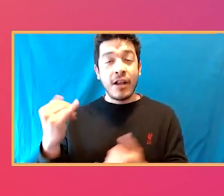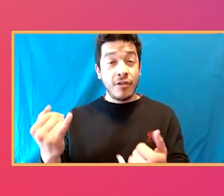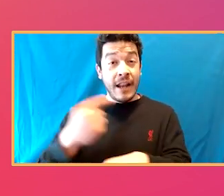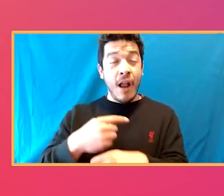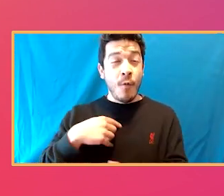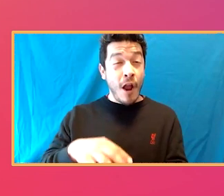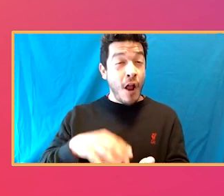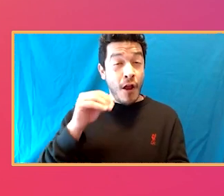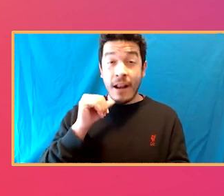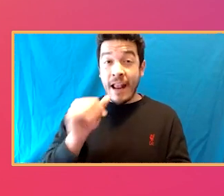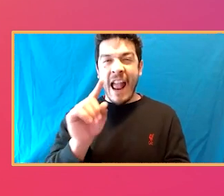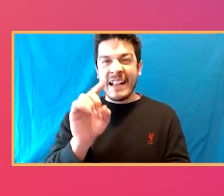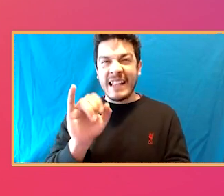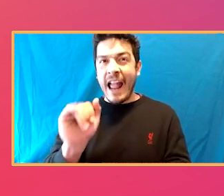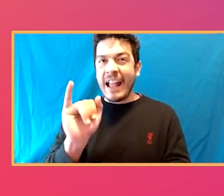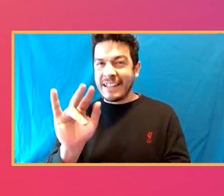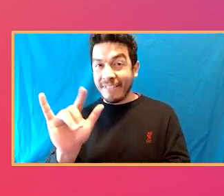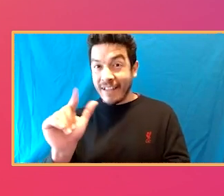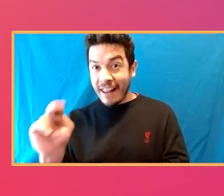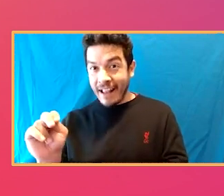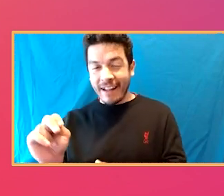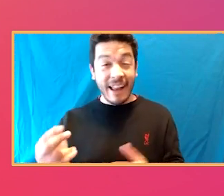DEI is the villain.